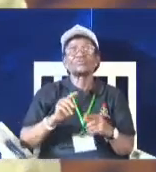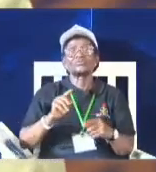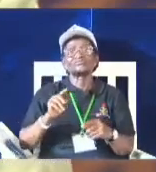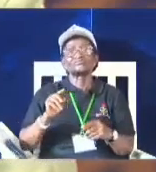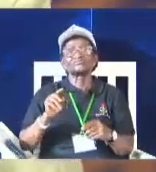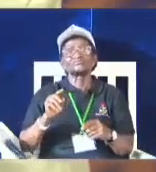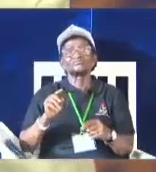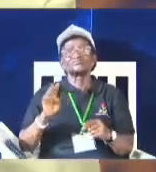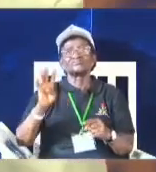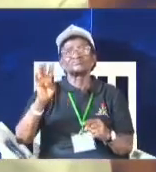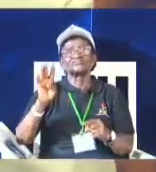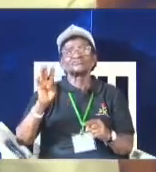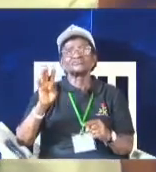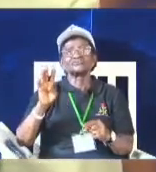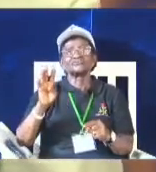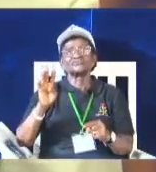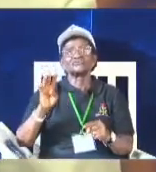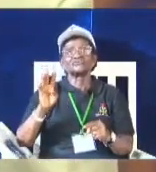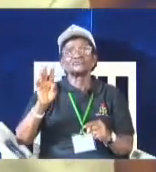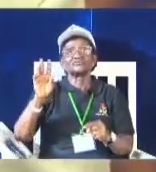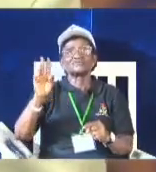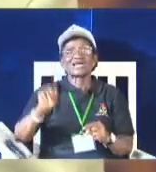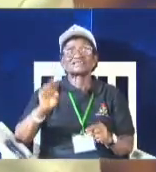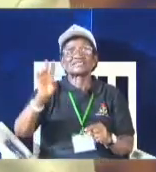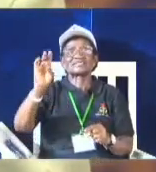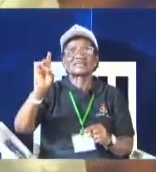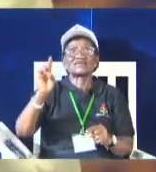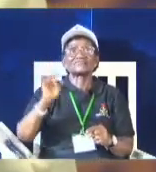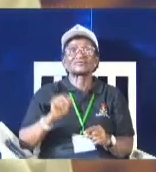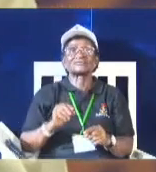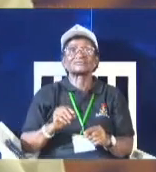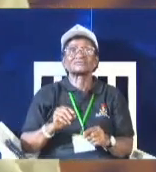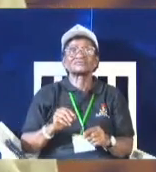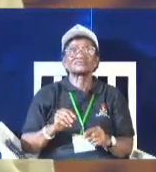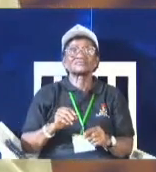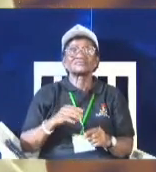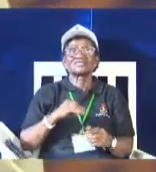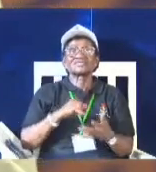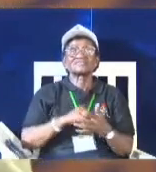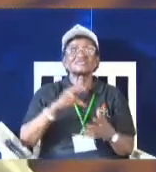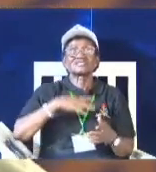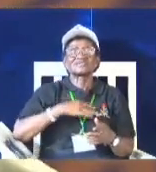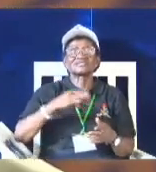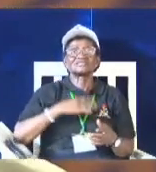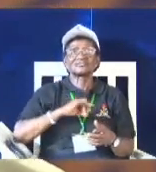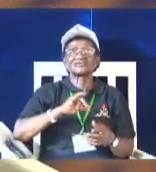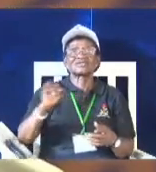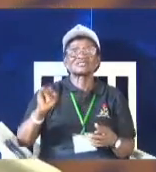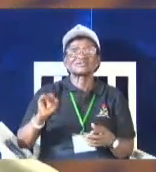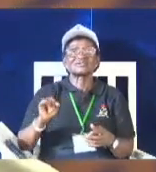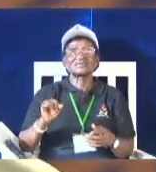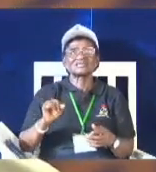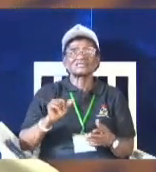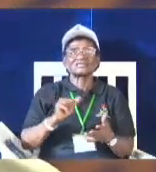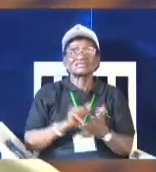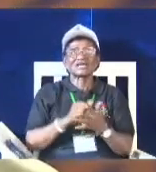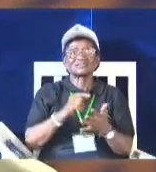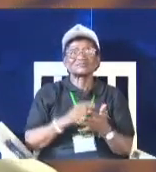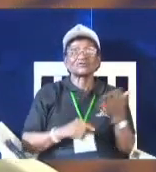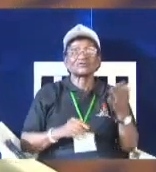1, 23 to 27. And it's interesting that God called